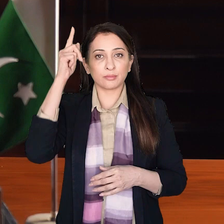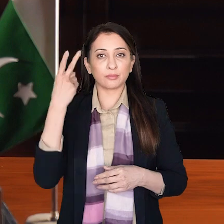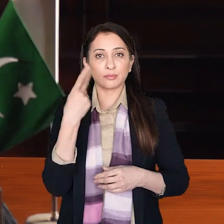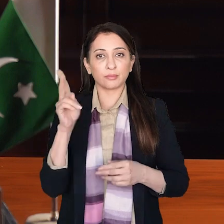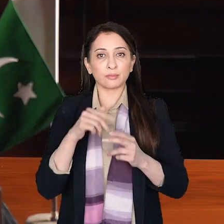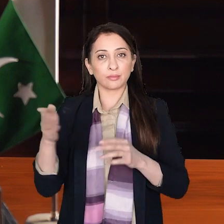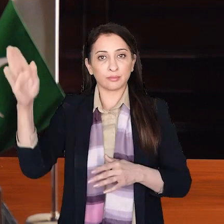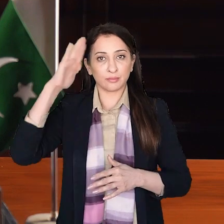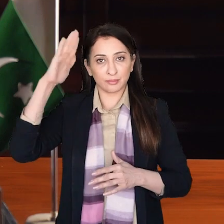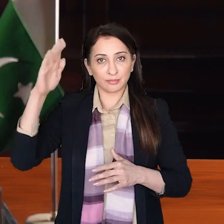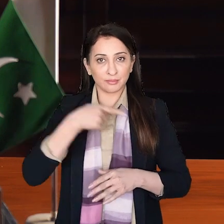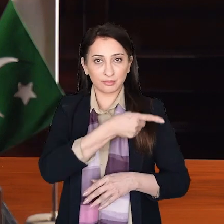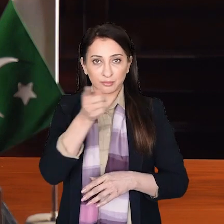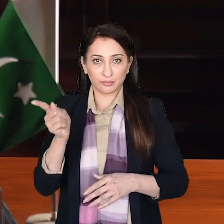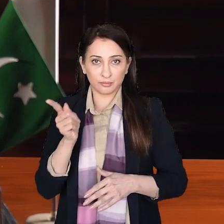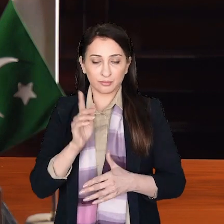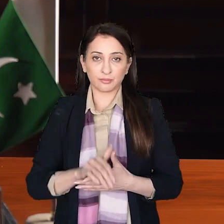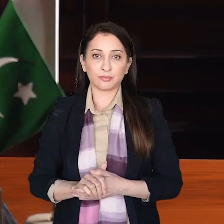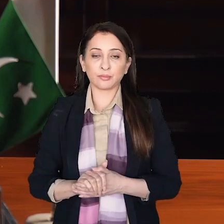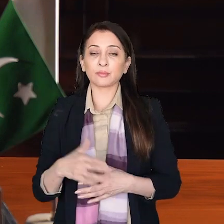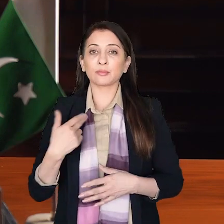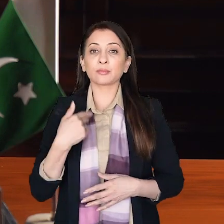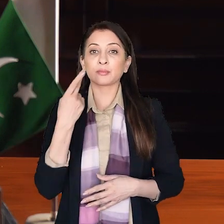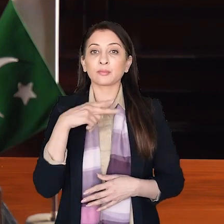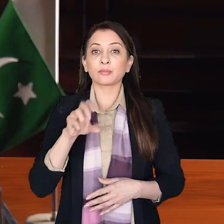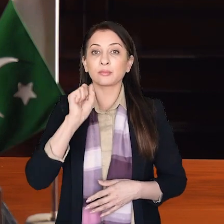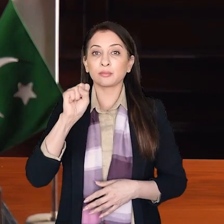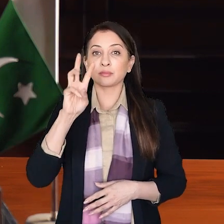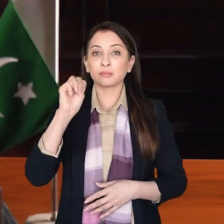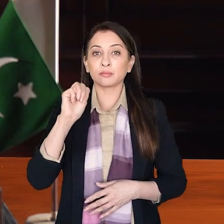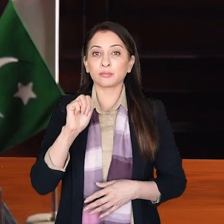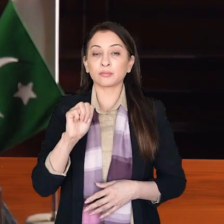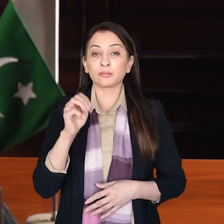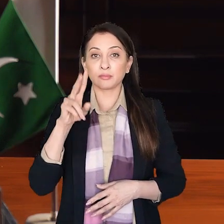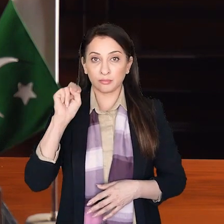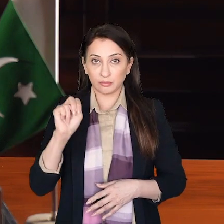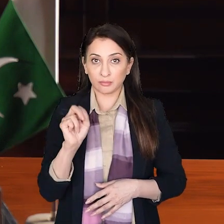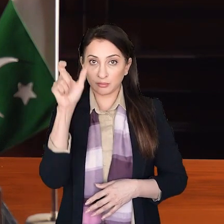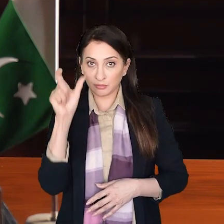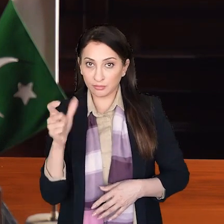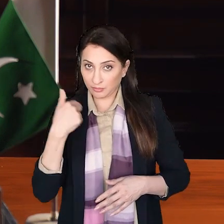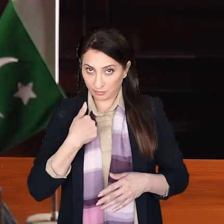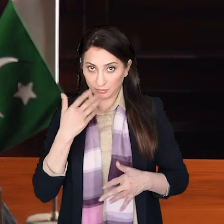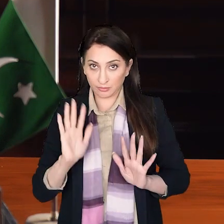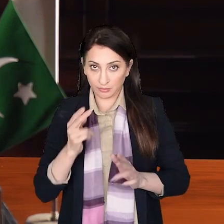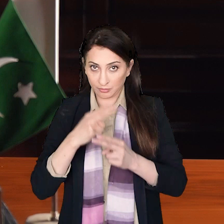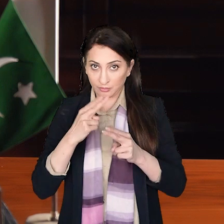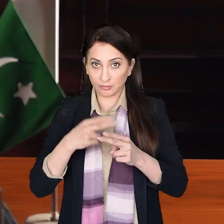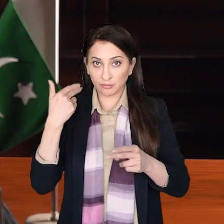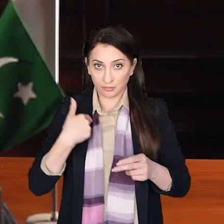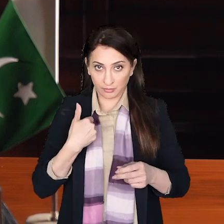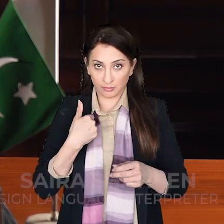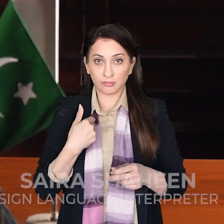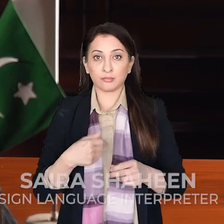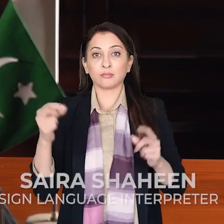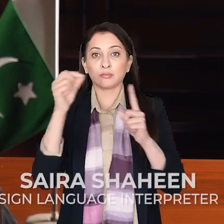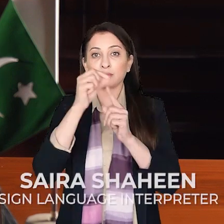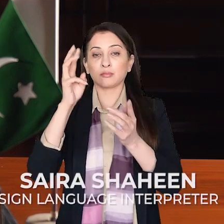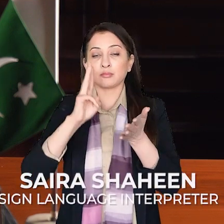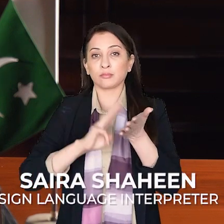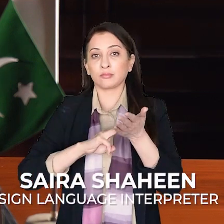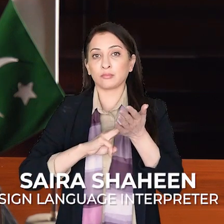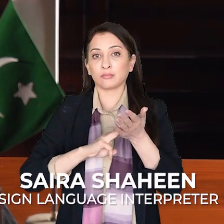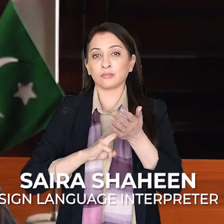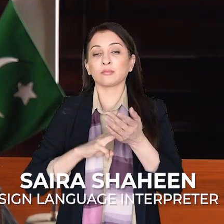Bismillah ar-Rahman ar-Rahim and Assalamu alaikum everyone. My name is Syed Mustafa Ali Nasir. I'm a recently appointed member of the Prime